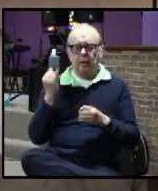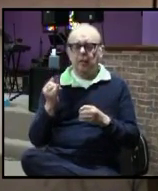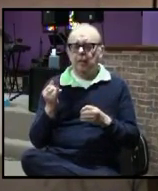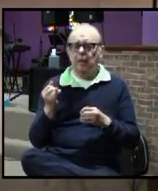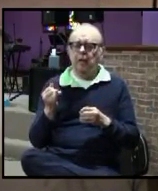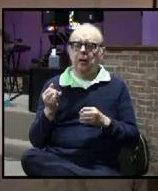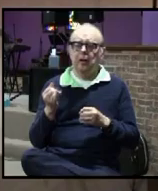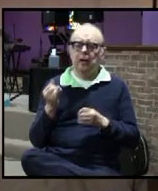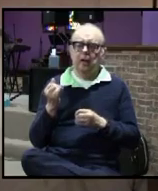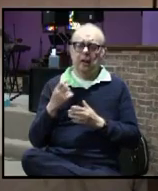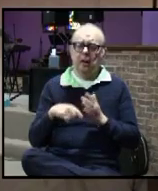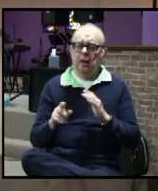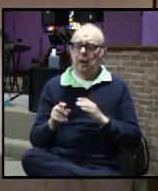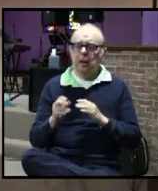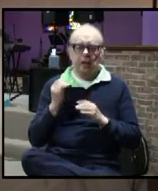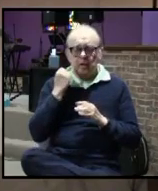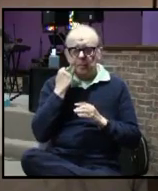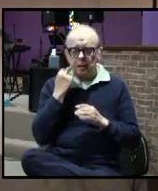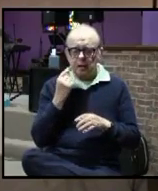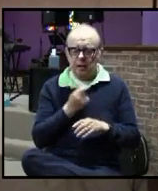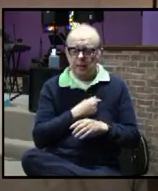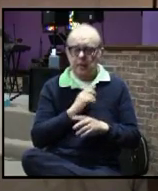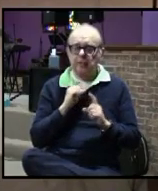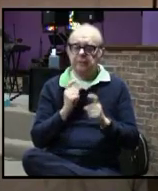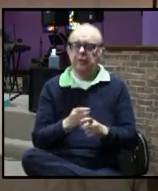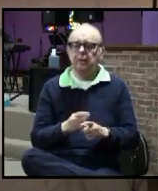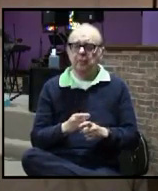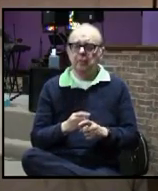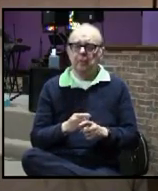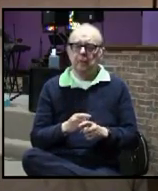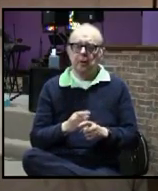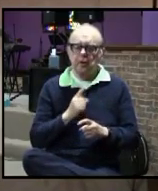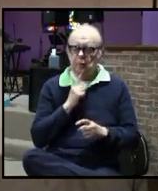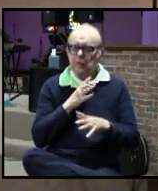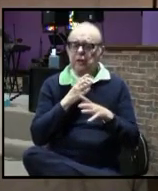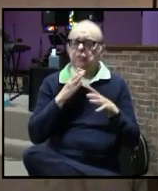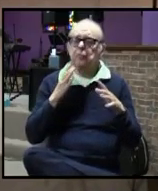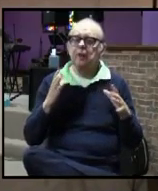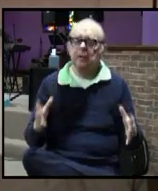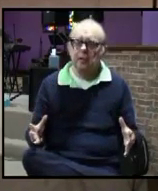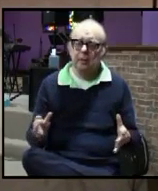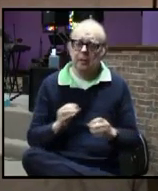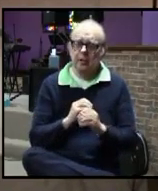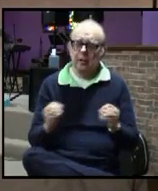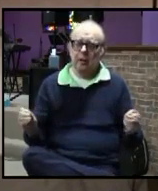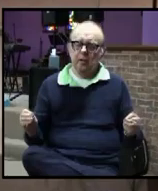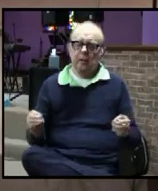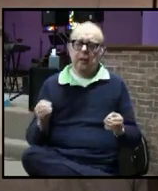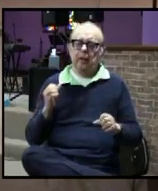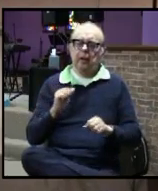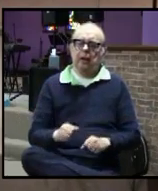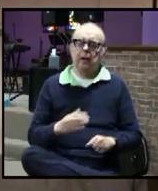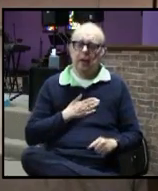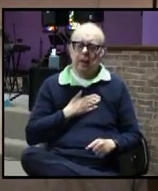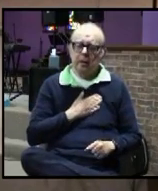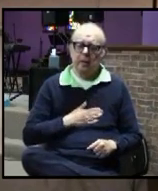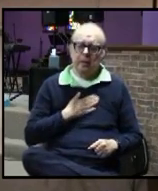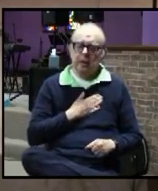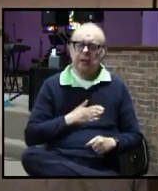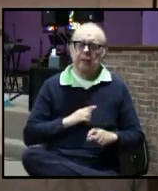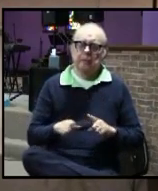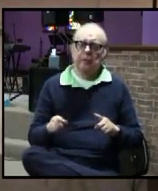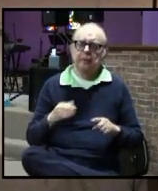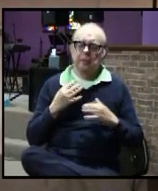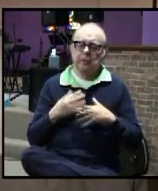idea of what repentance is. It says, if the guilt of sin be so great that nothing can satisfy it but the blood